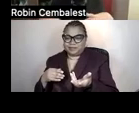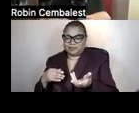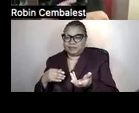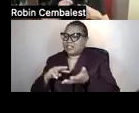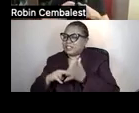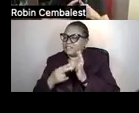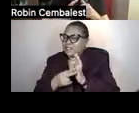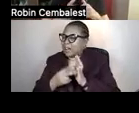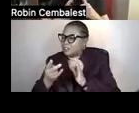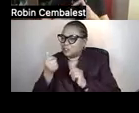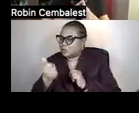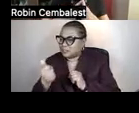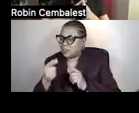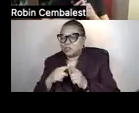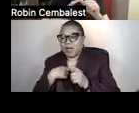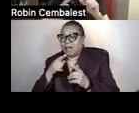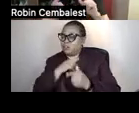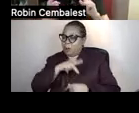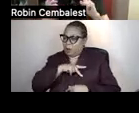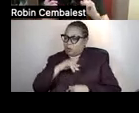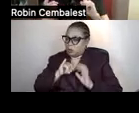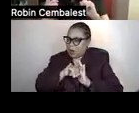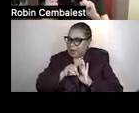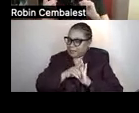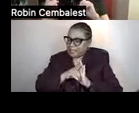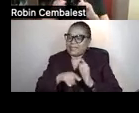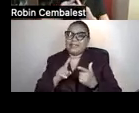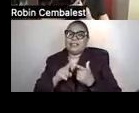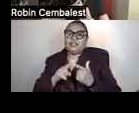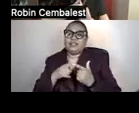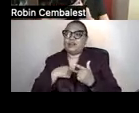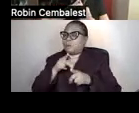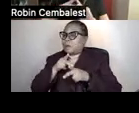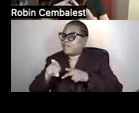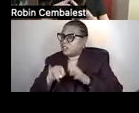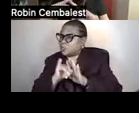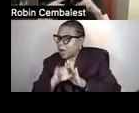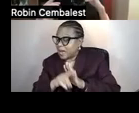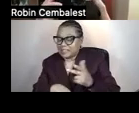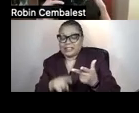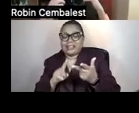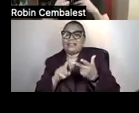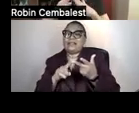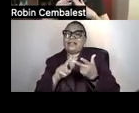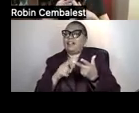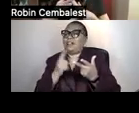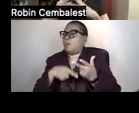defining yourself, right? You got your personal identity, you've got your professional identity, there's what you do, there's